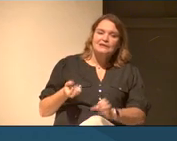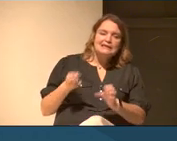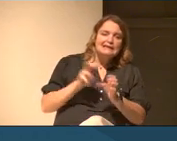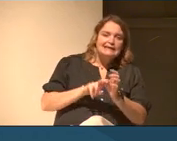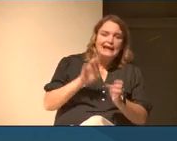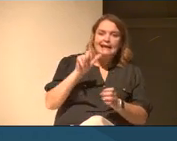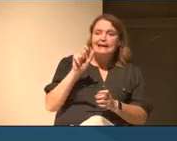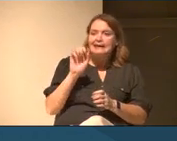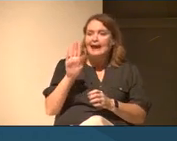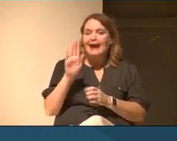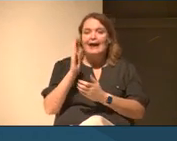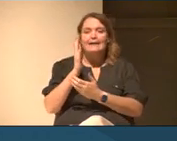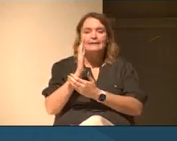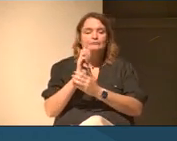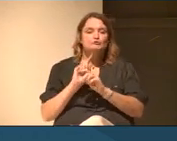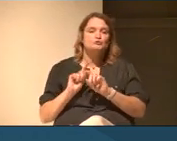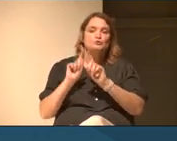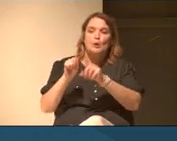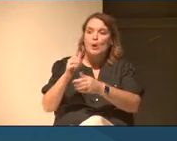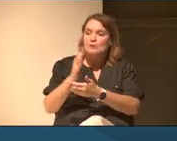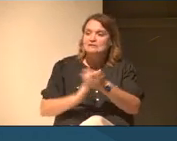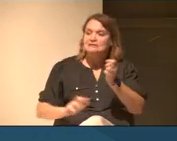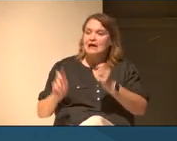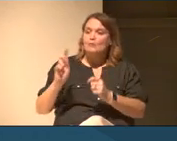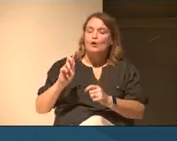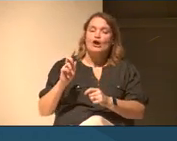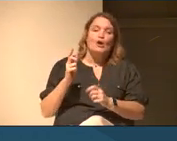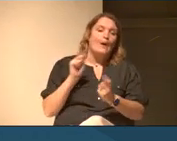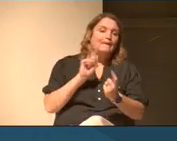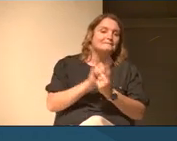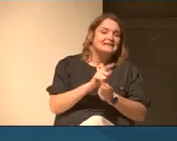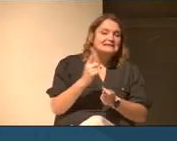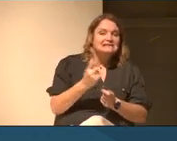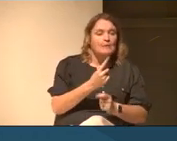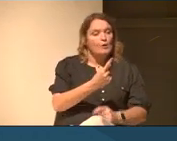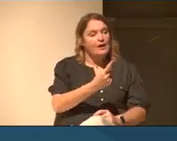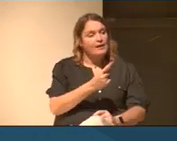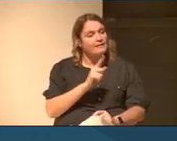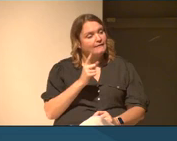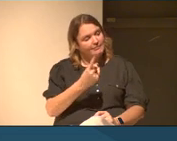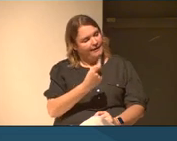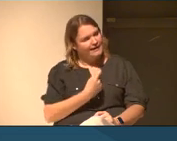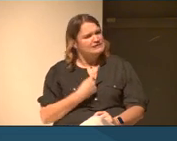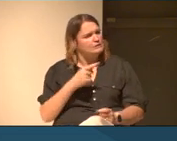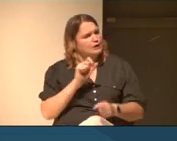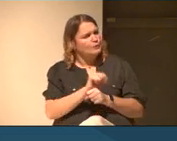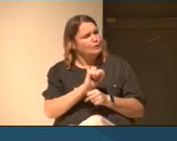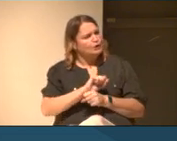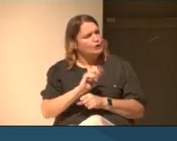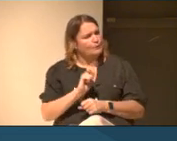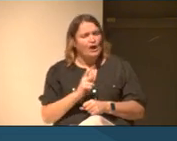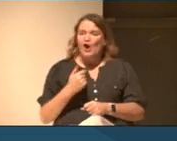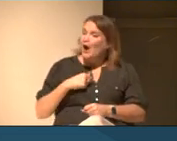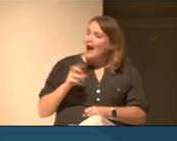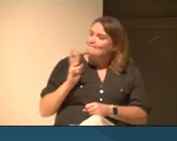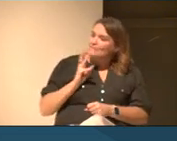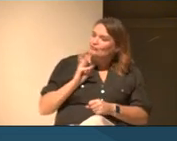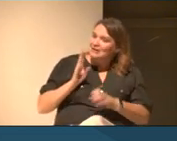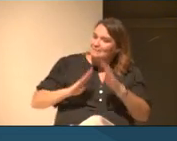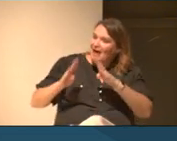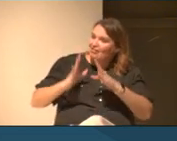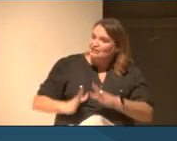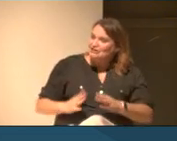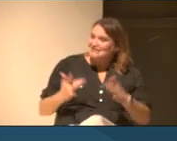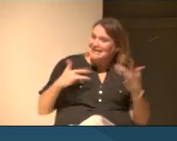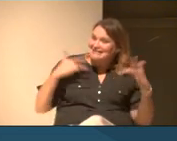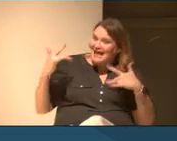go somewhere, or meet somebody and they asked me what I did, I say, I'm a marine biologist. And they say, oh, that's so exciting.